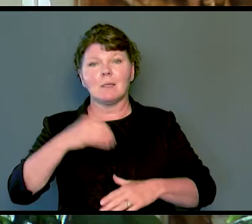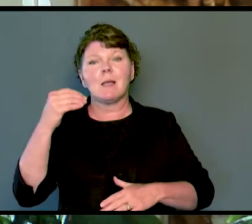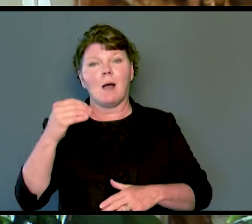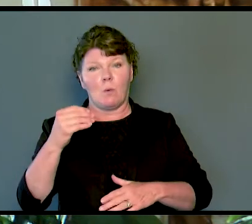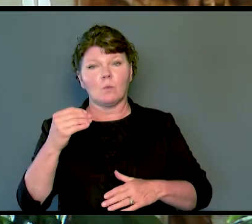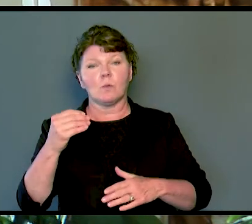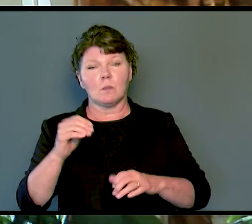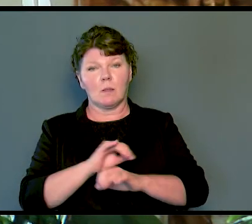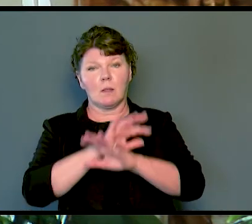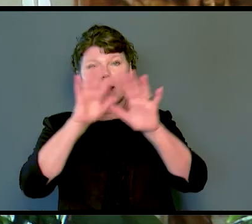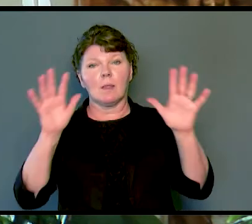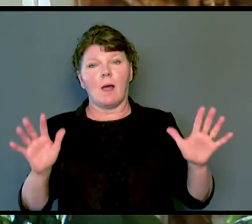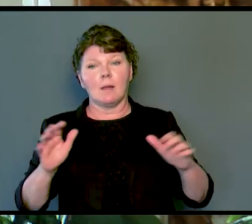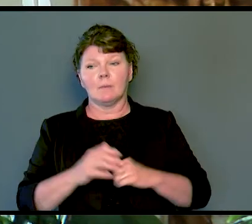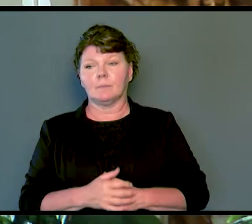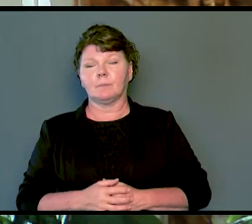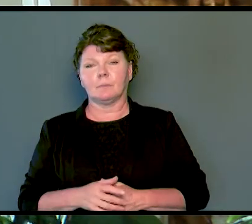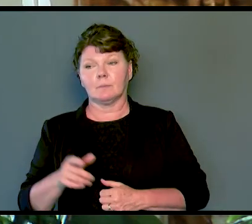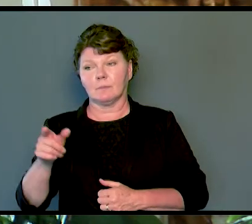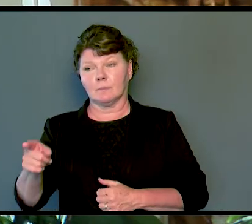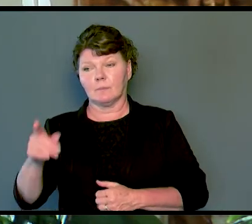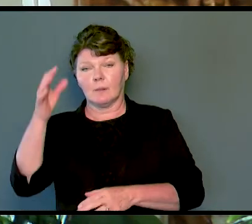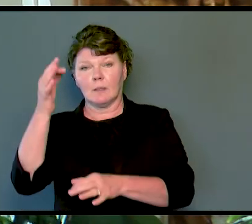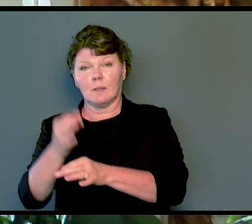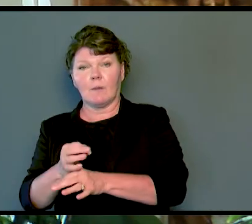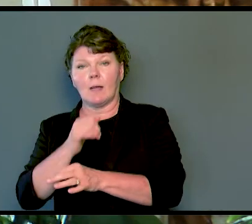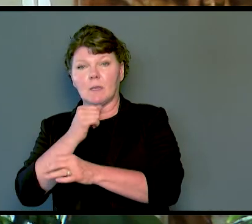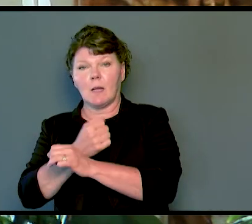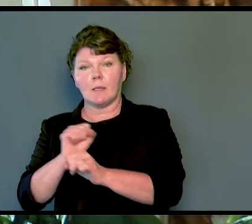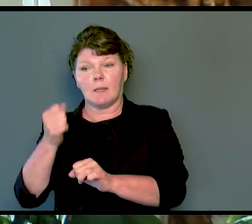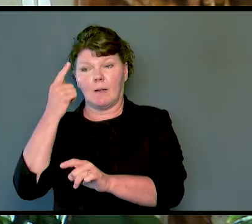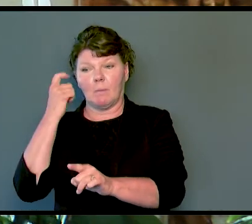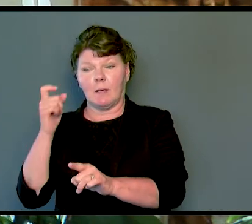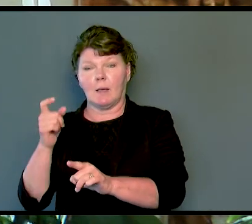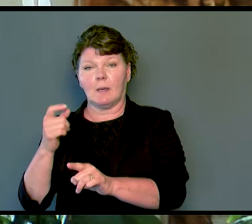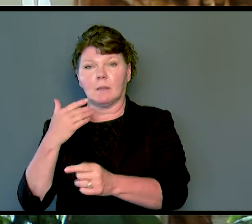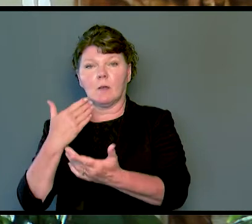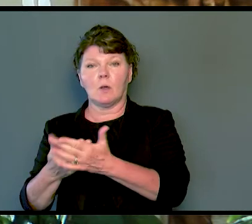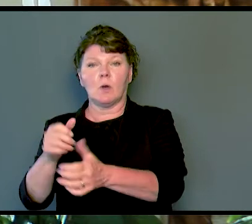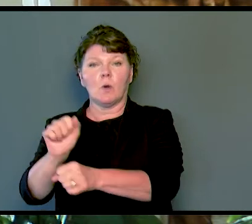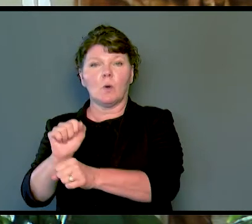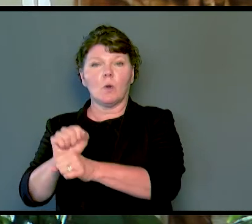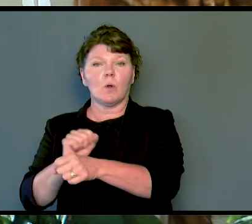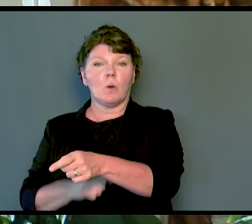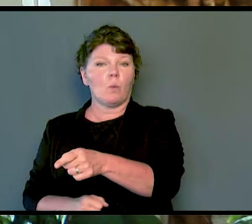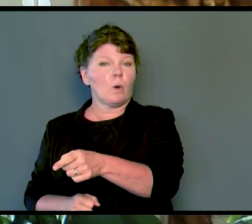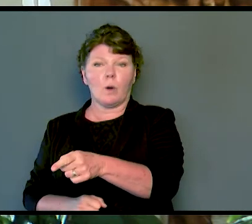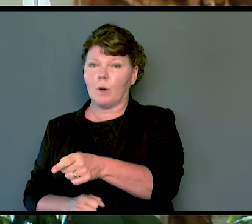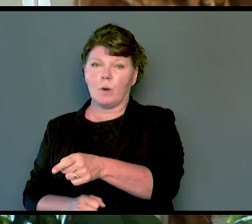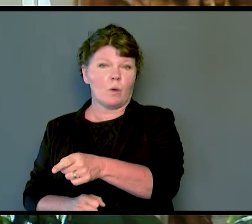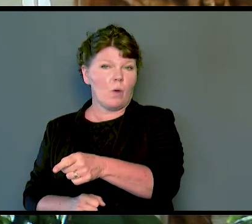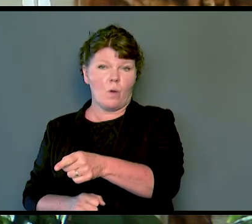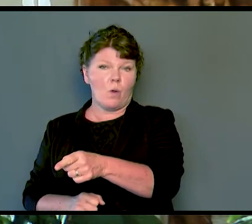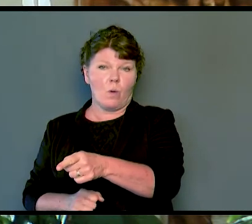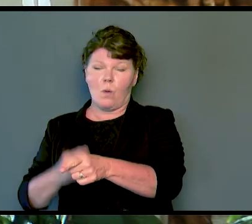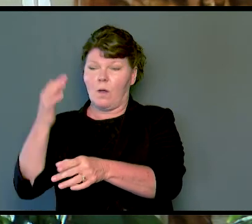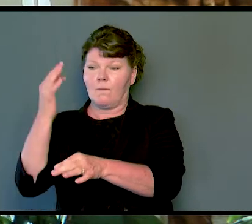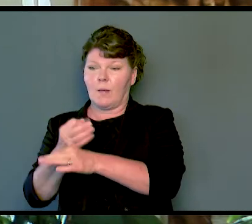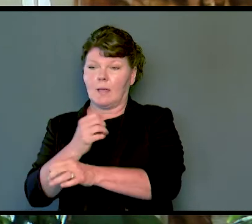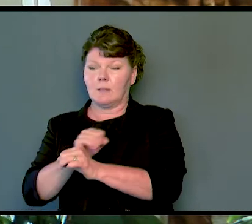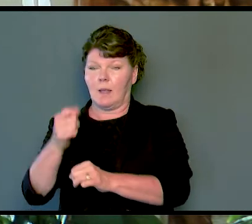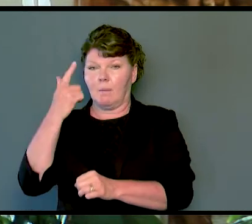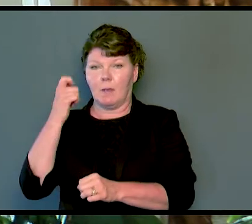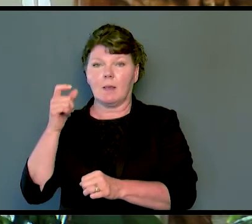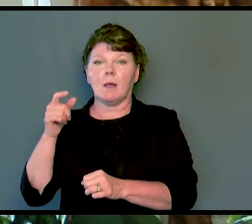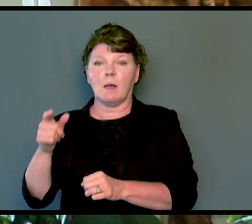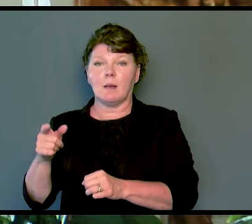darkness out of prison. Of course, Bartimaeus' faith did not save him because it was a good work on his part, but his faith saved